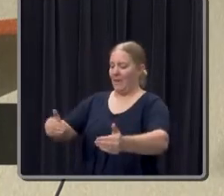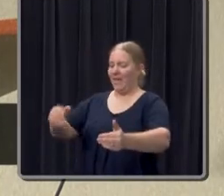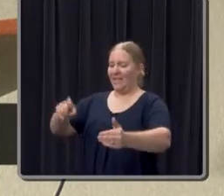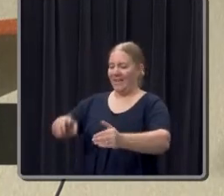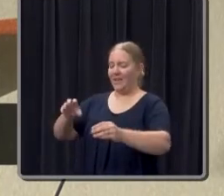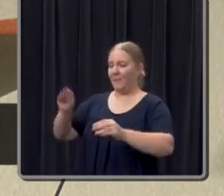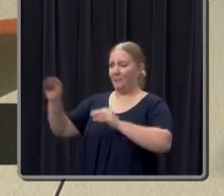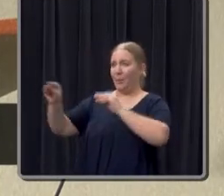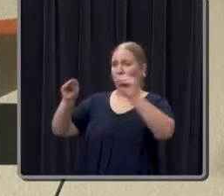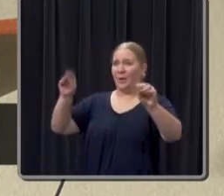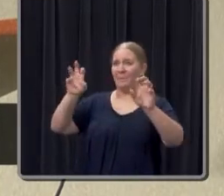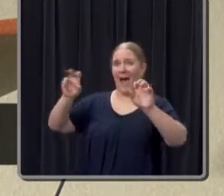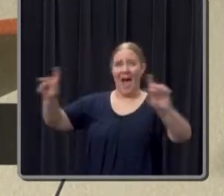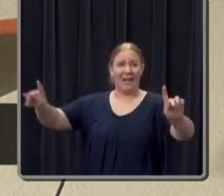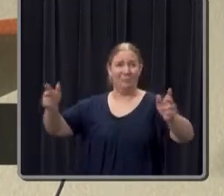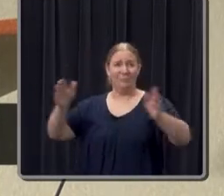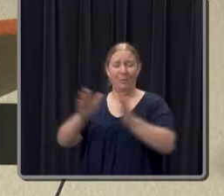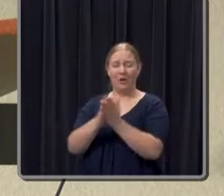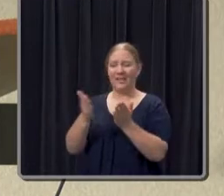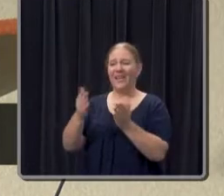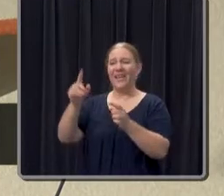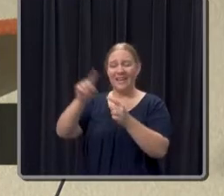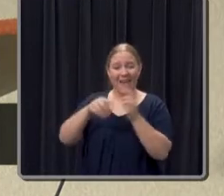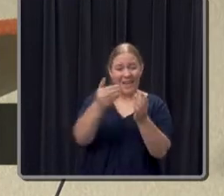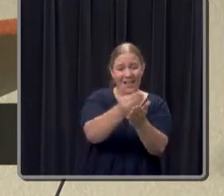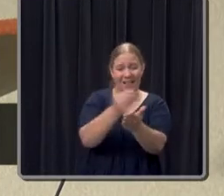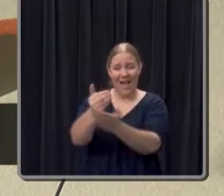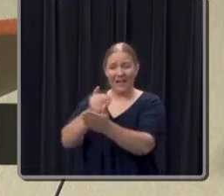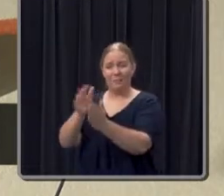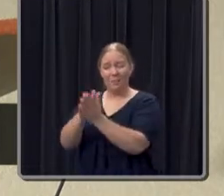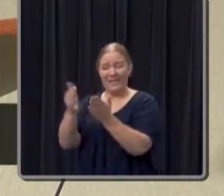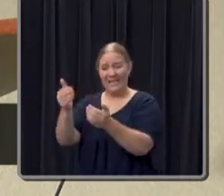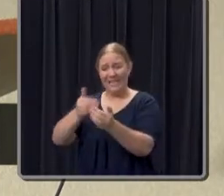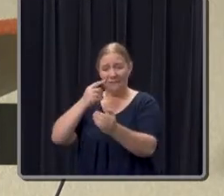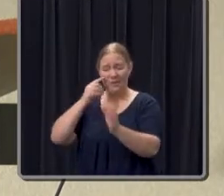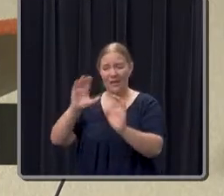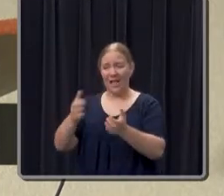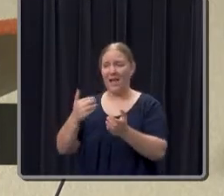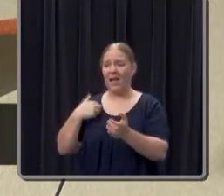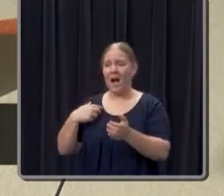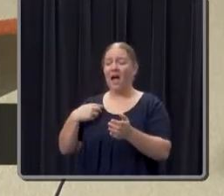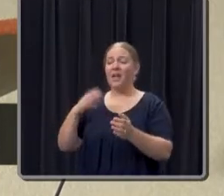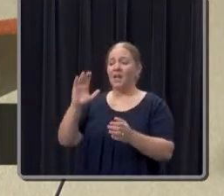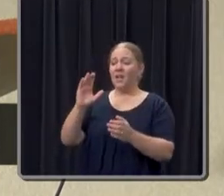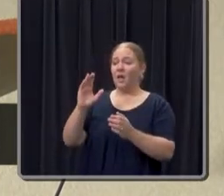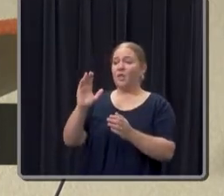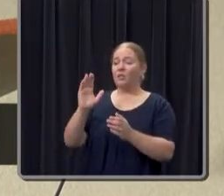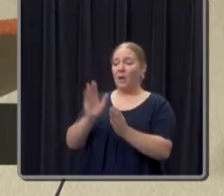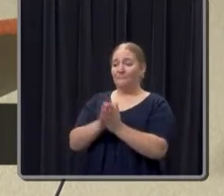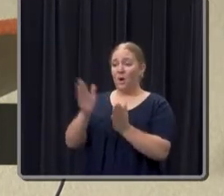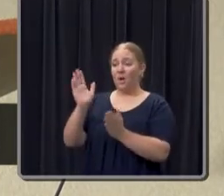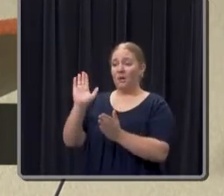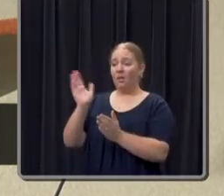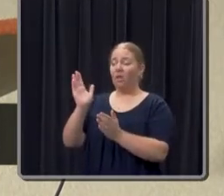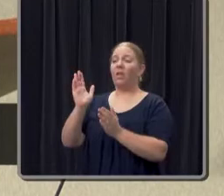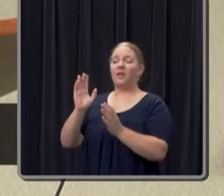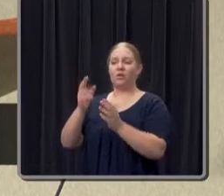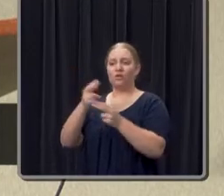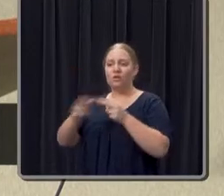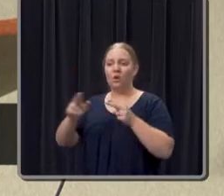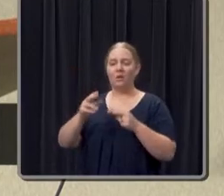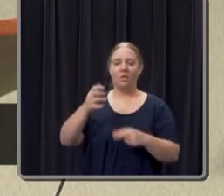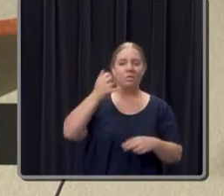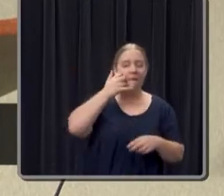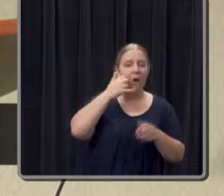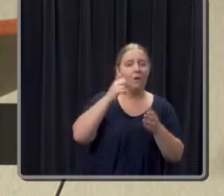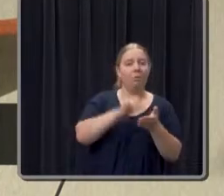be shelved, so I can't round up the books easily for the class. I cut the book talk short because the phone keeps ringing and there's a kid who